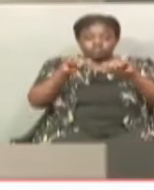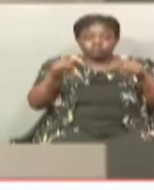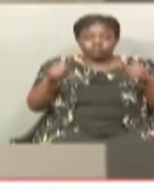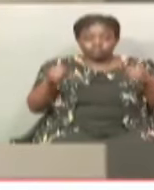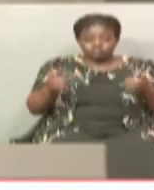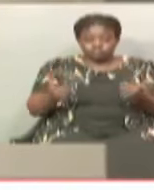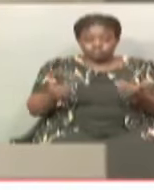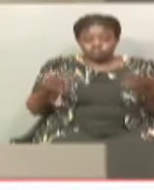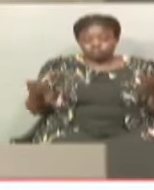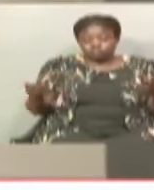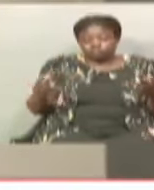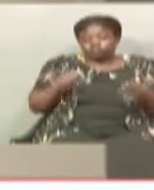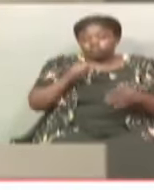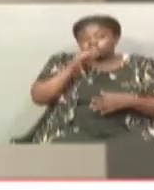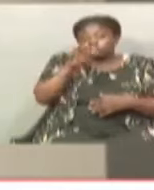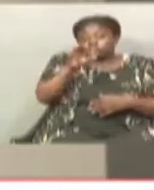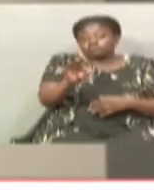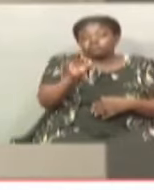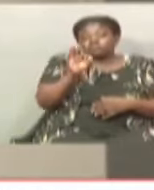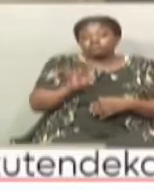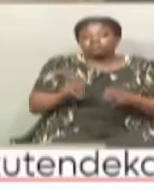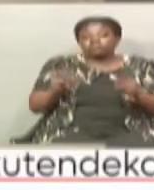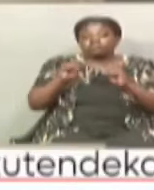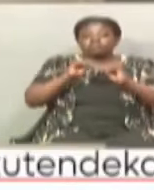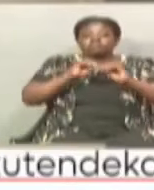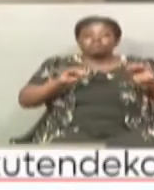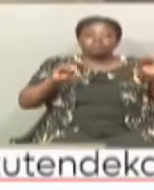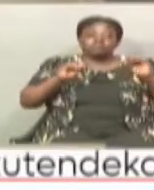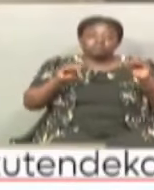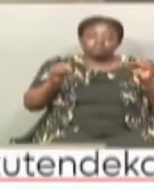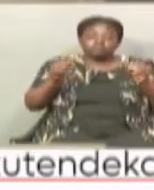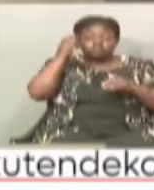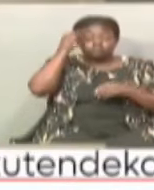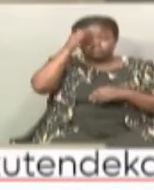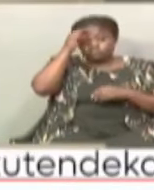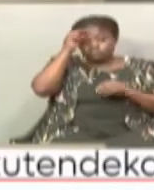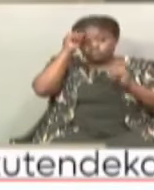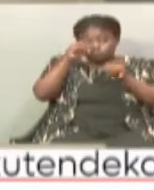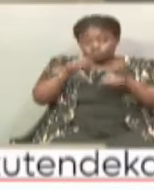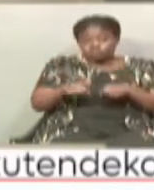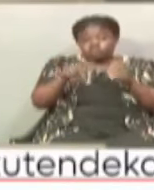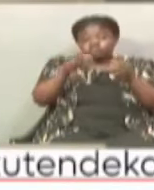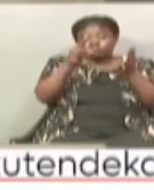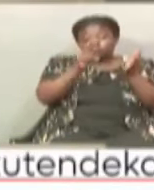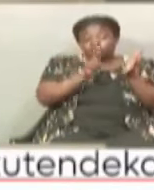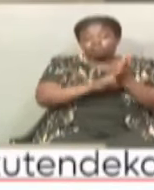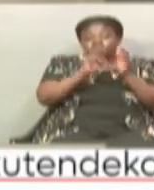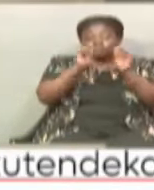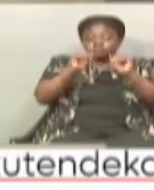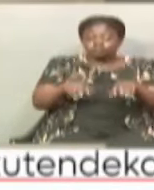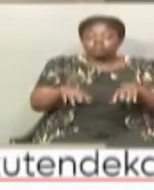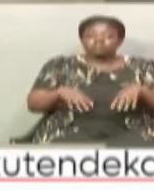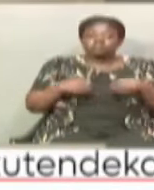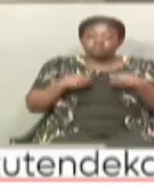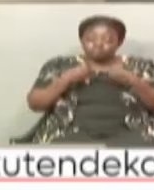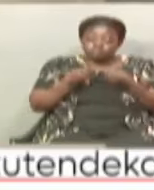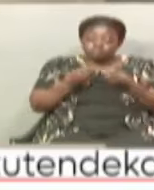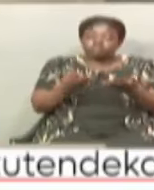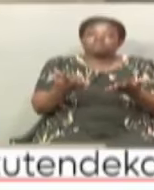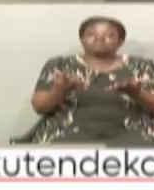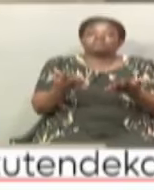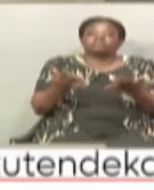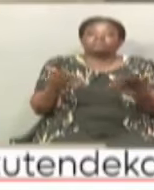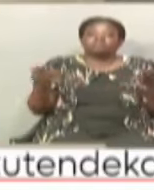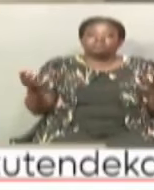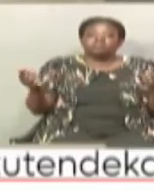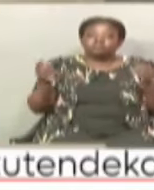We just don't pick people to come and trade for the sake of the trade. We need to have more that you can deliver, that